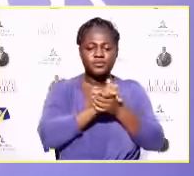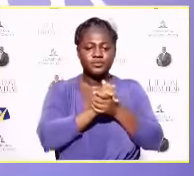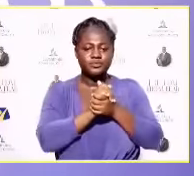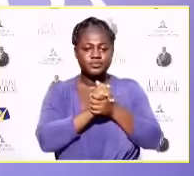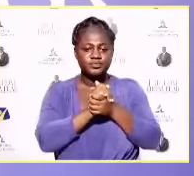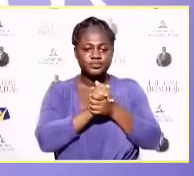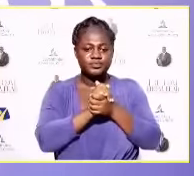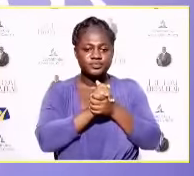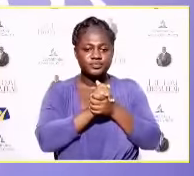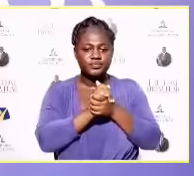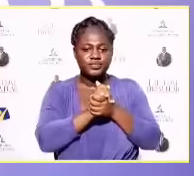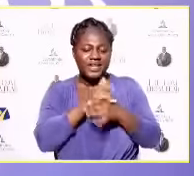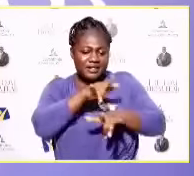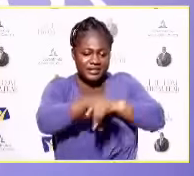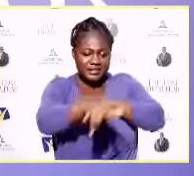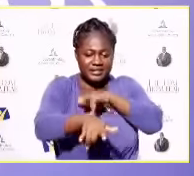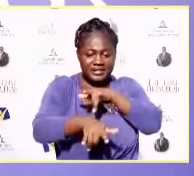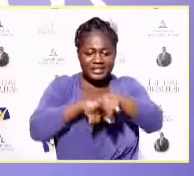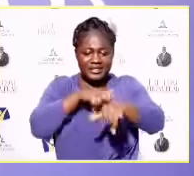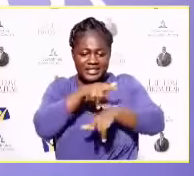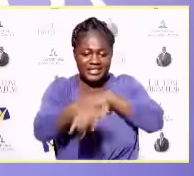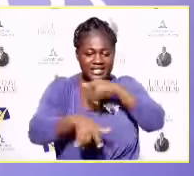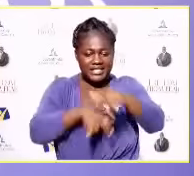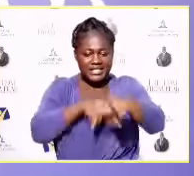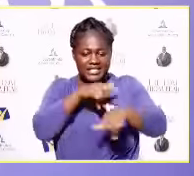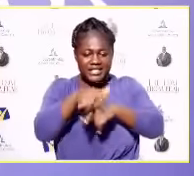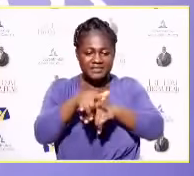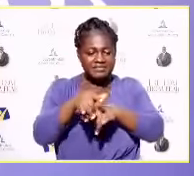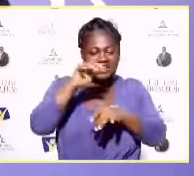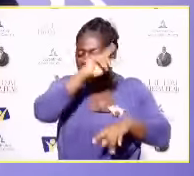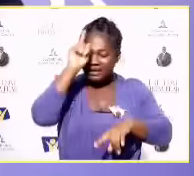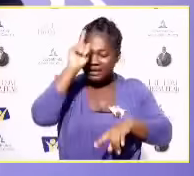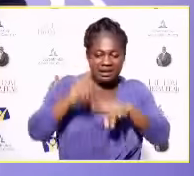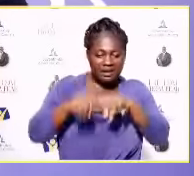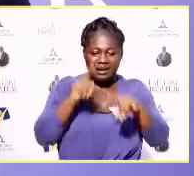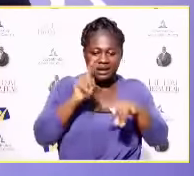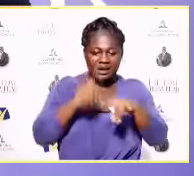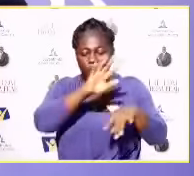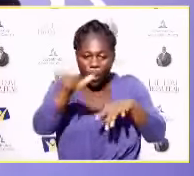Lying, deceit, thou shalt not bear false witness.